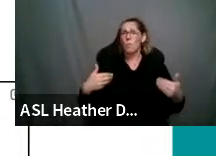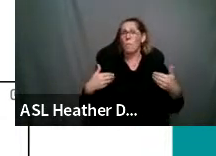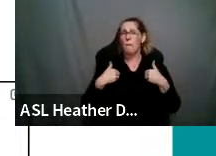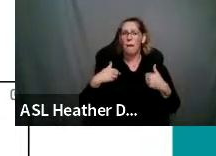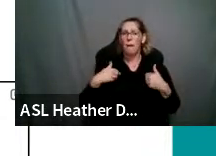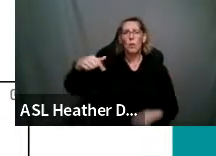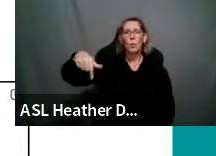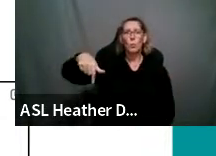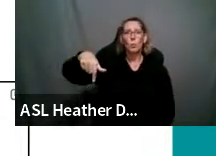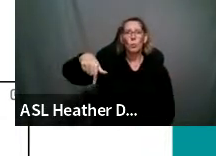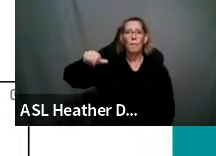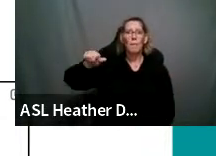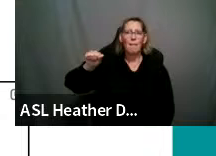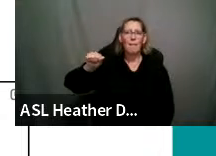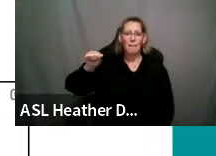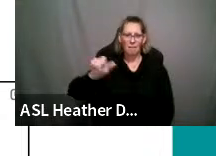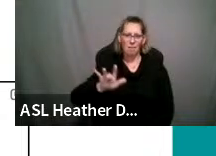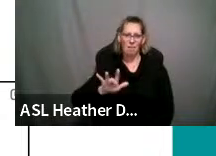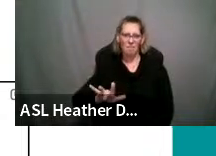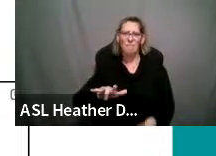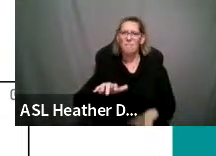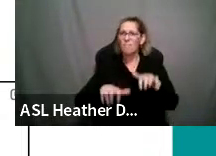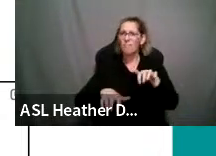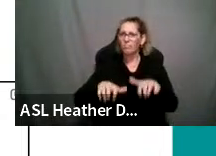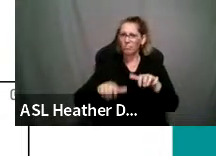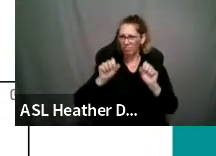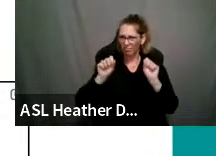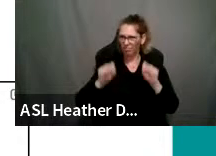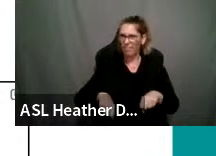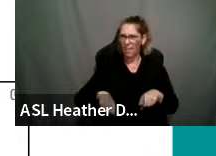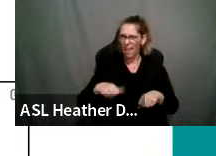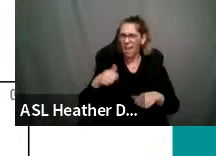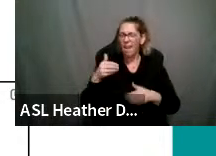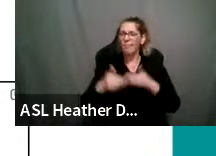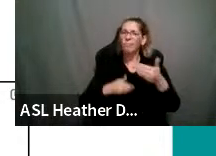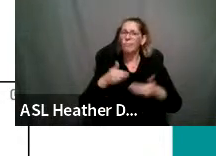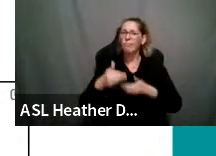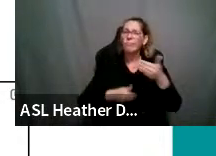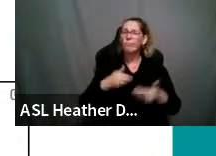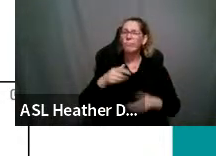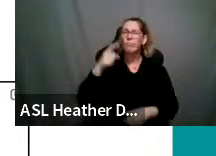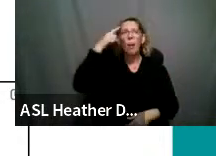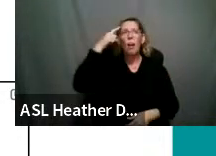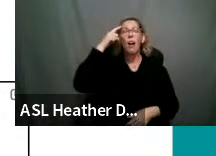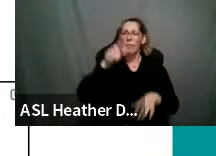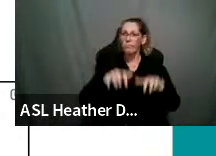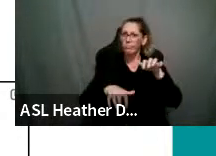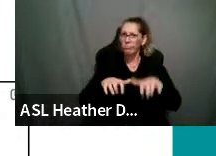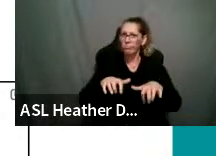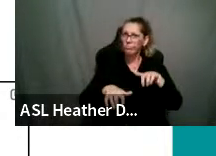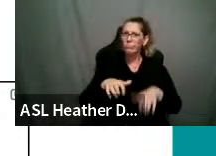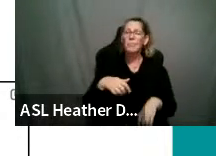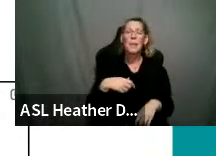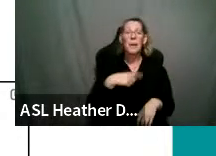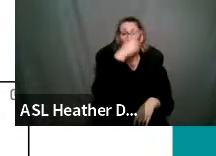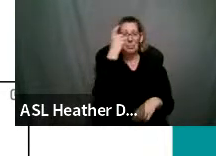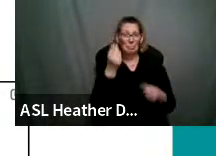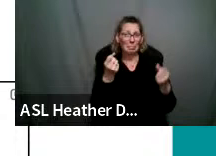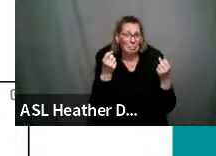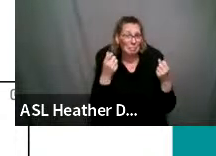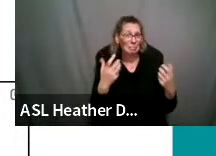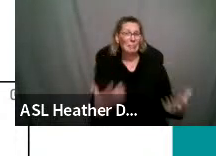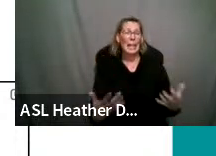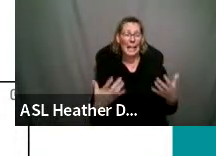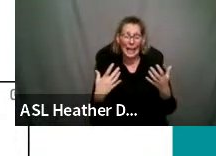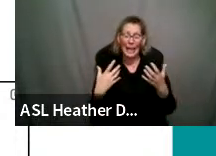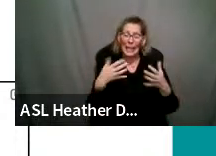box available to you that you can enter questions in throughout the presentation. Because we have quite a bit of content to get through, we will be reserving